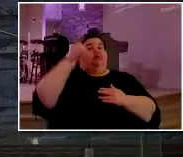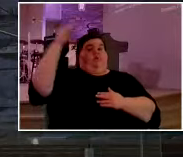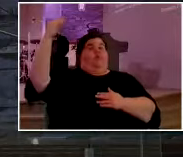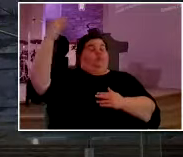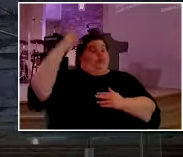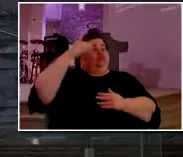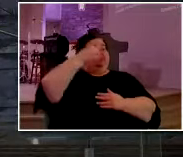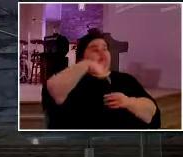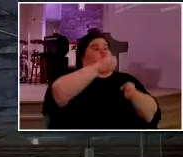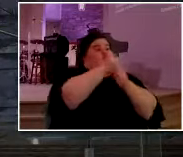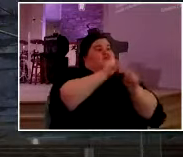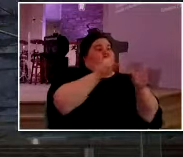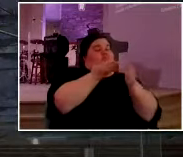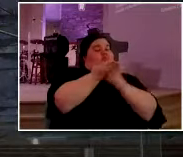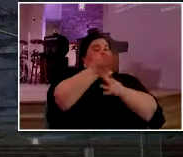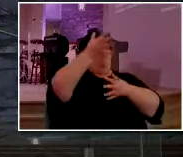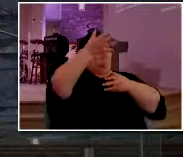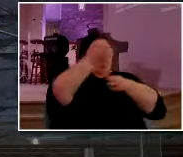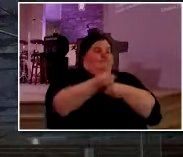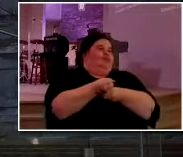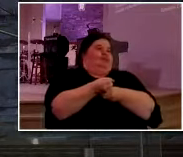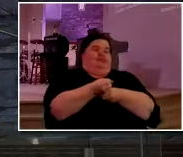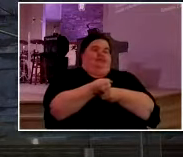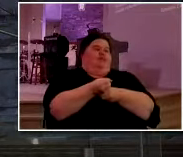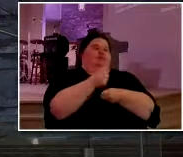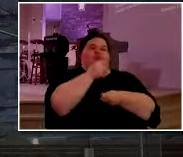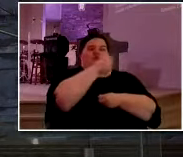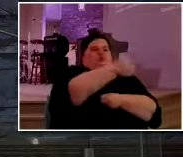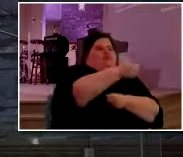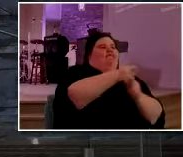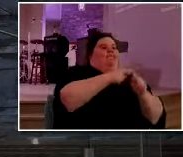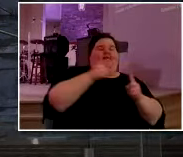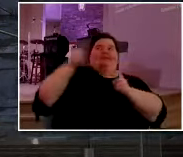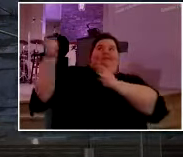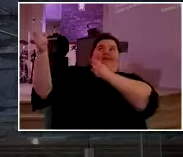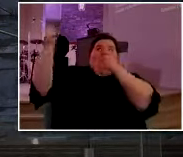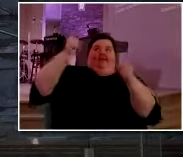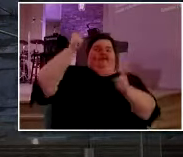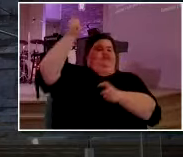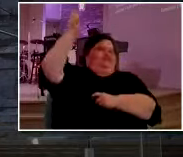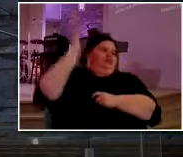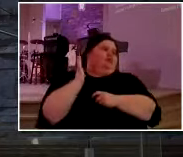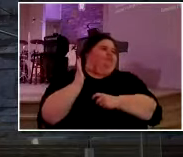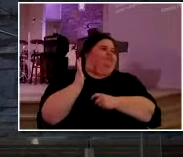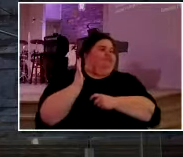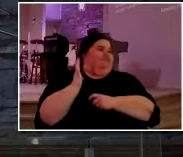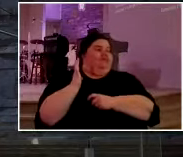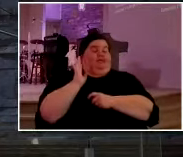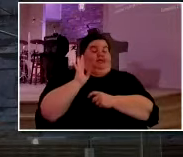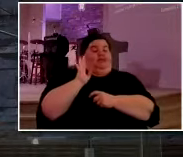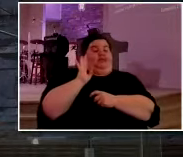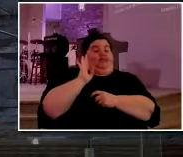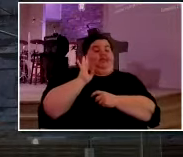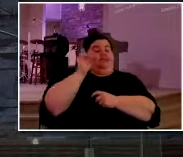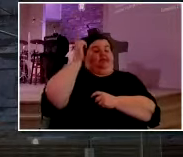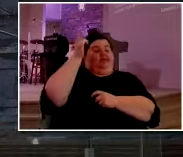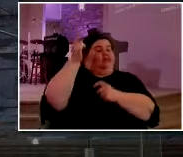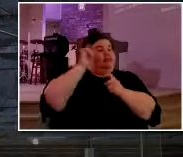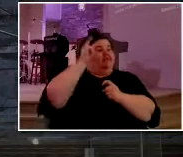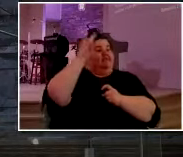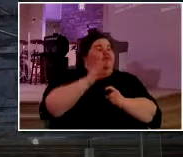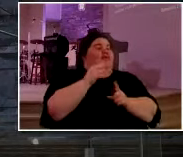saved. It is the gift of God. What is it? The gift of God. That's the redemption plan. The grace